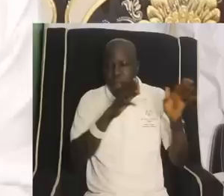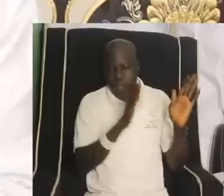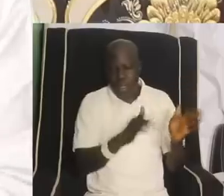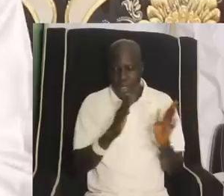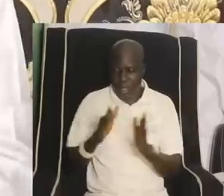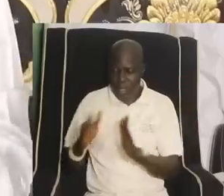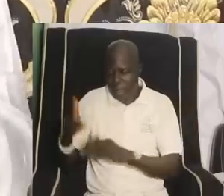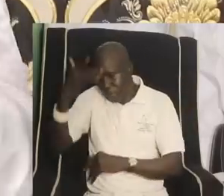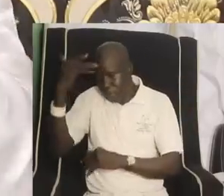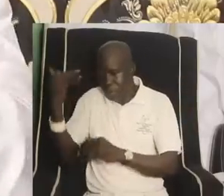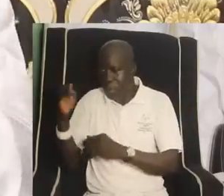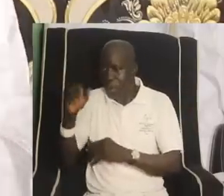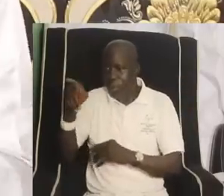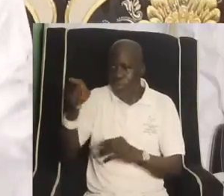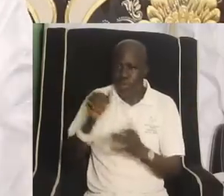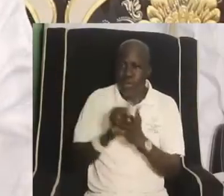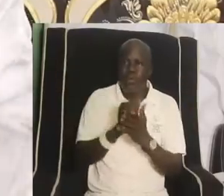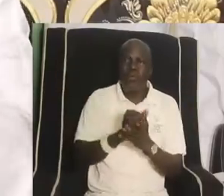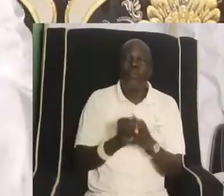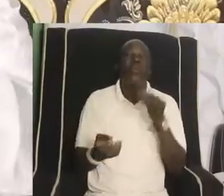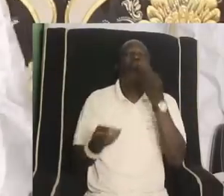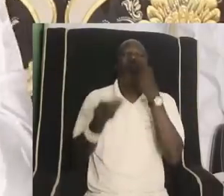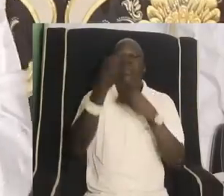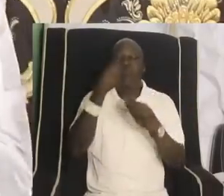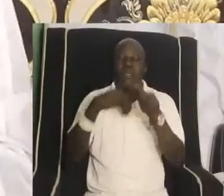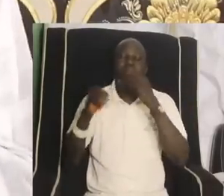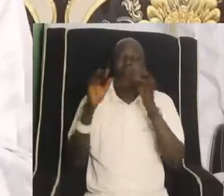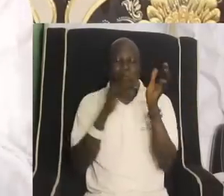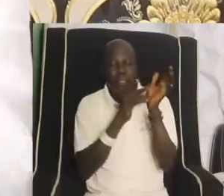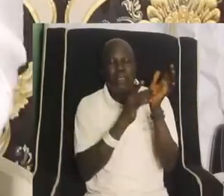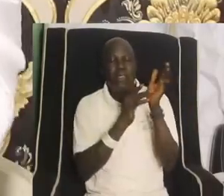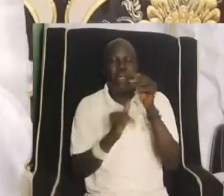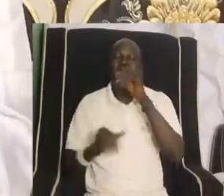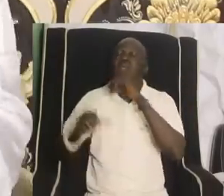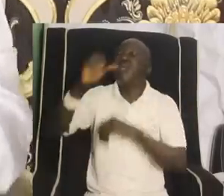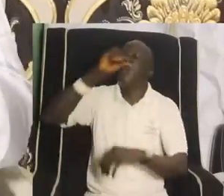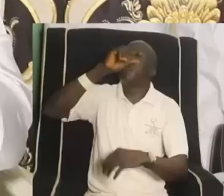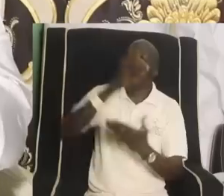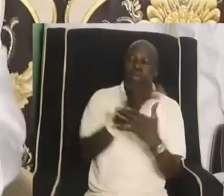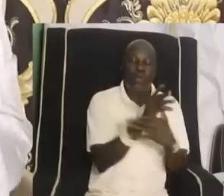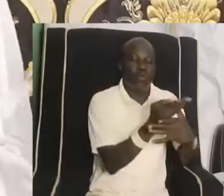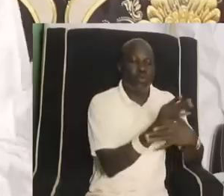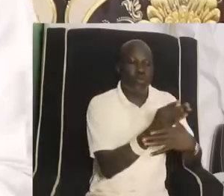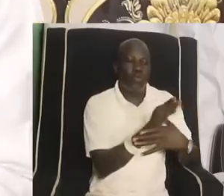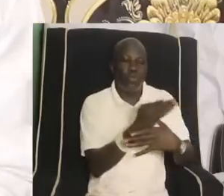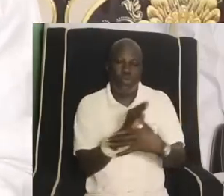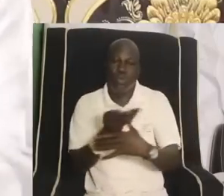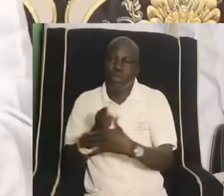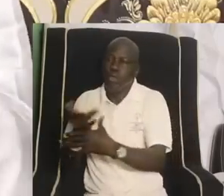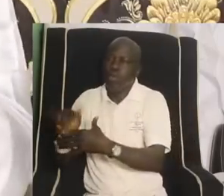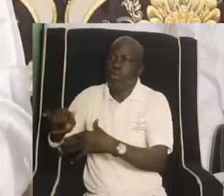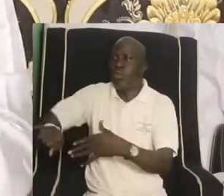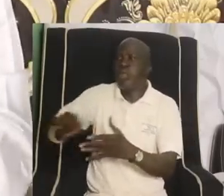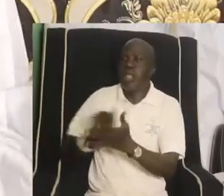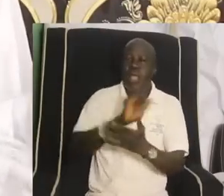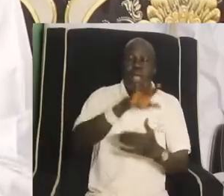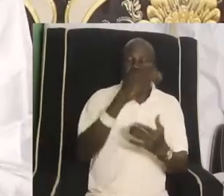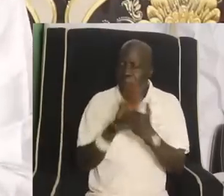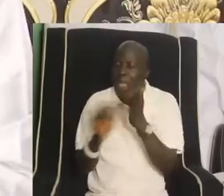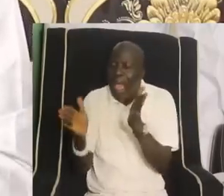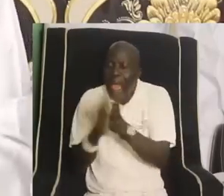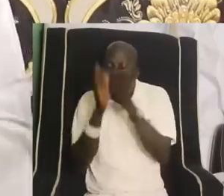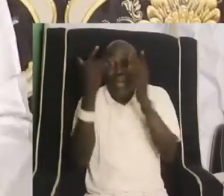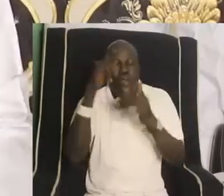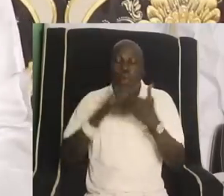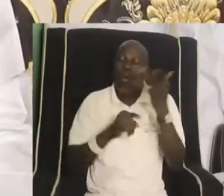People will gather because of you. They will dine and wine. They will be cooking and eating. They will